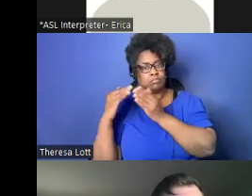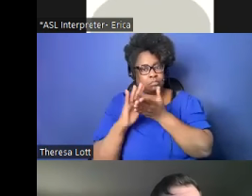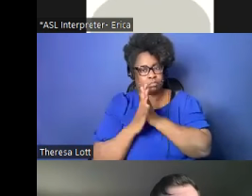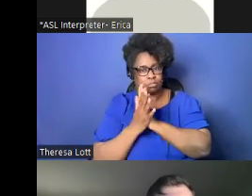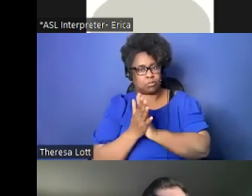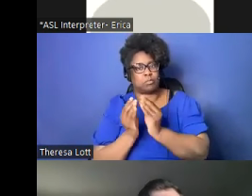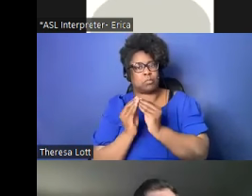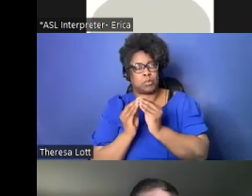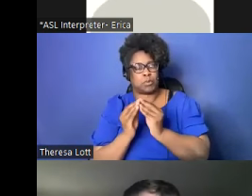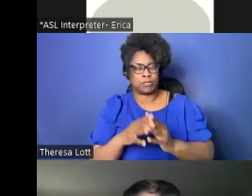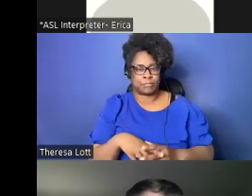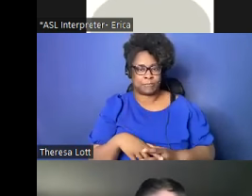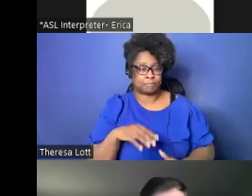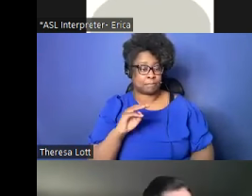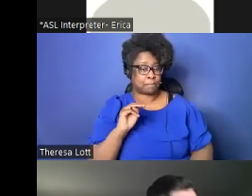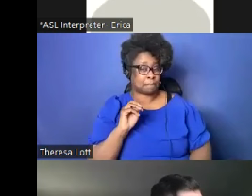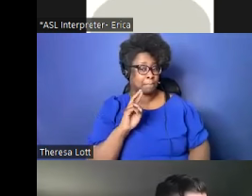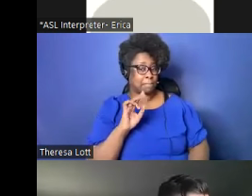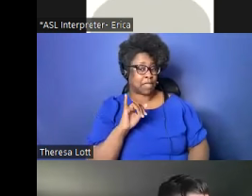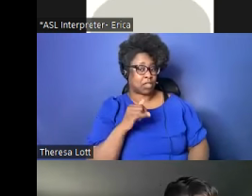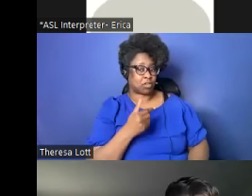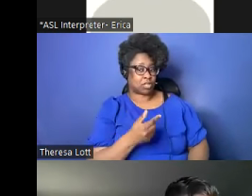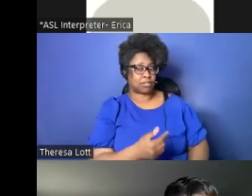And Mary?